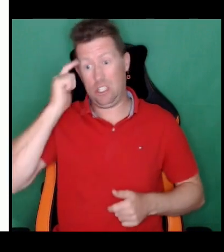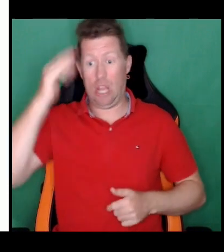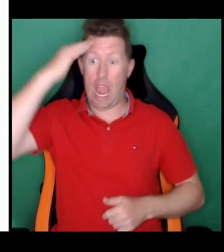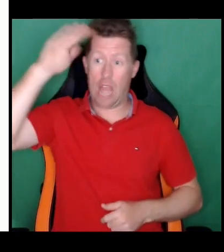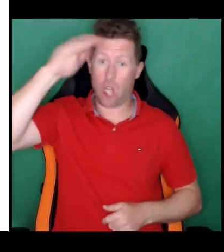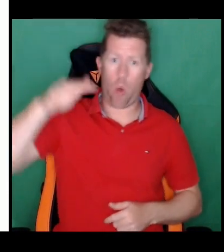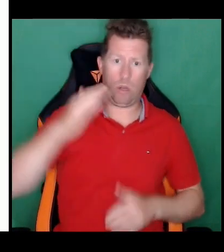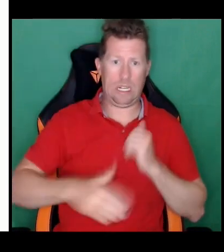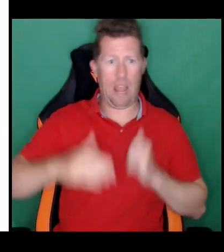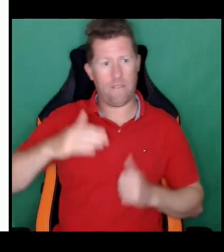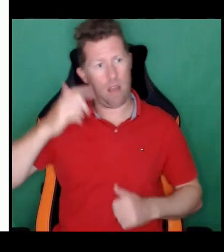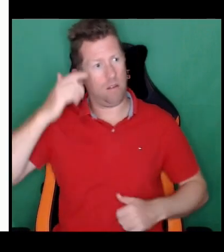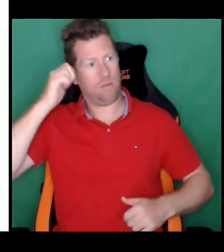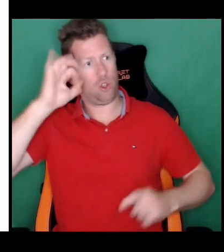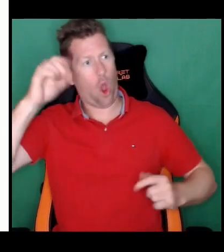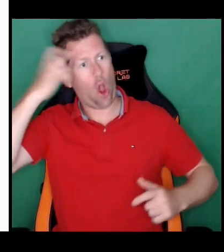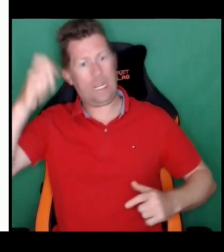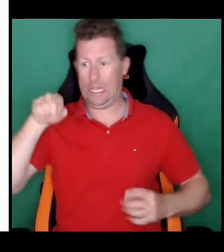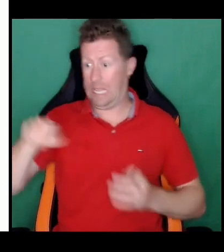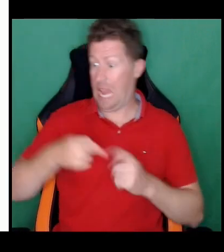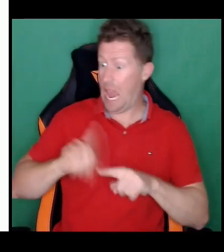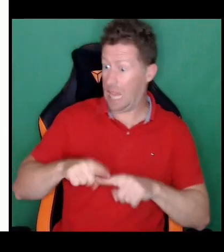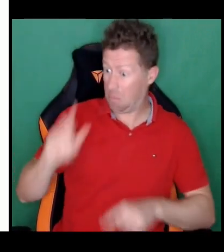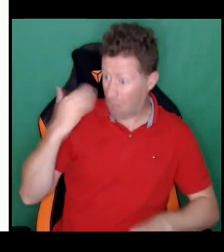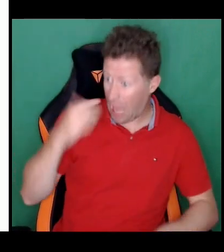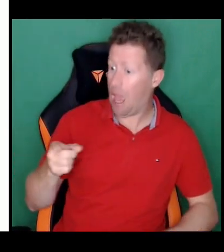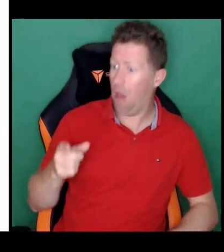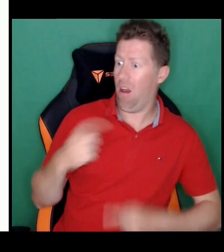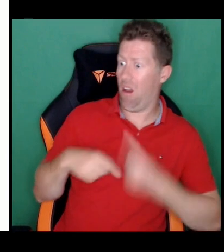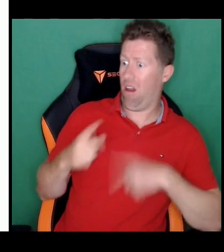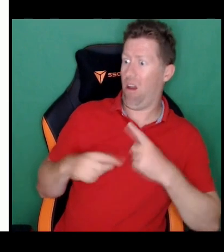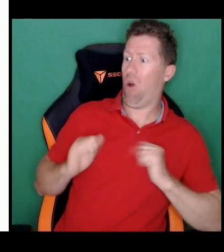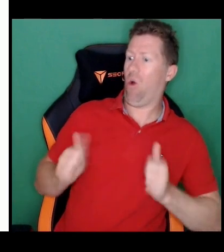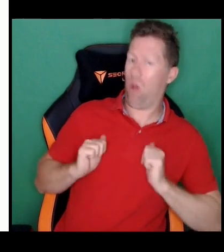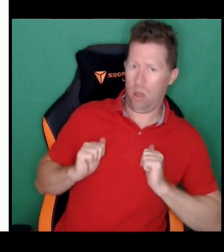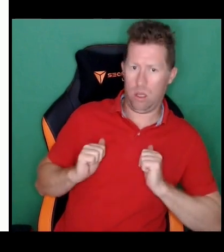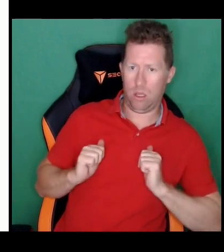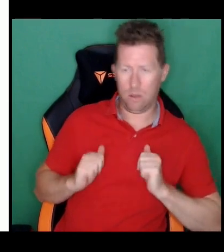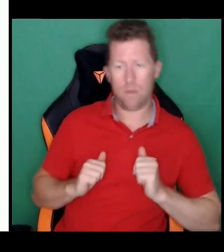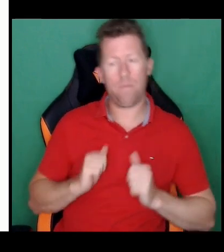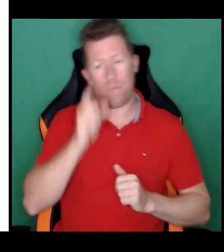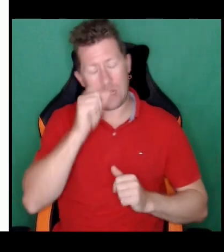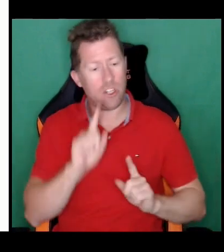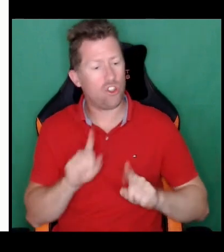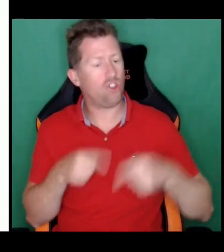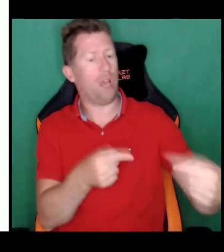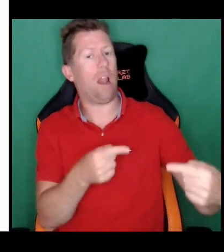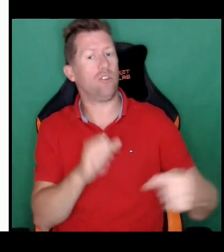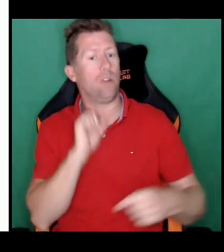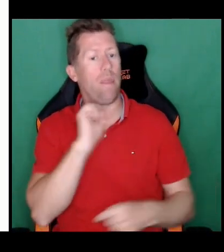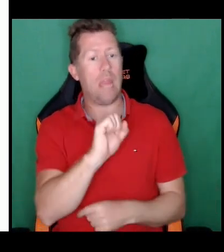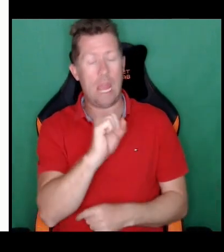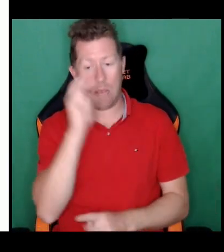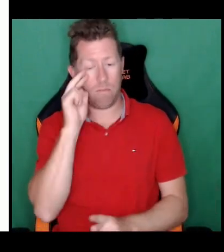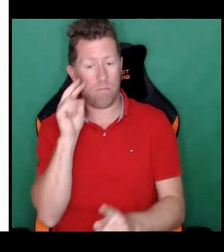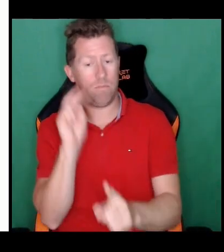never vaped and who wouldn't know what it's like. We can challenge their perceived benefits around that vaping